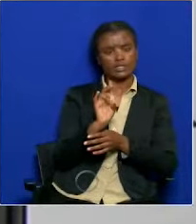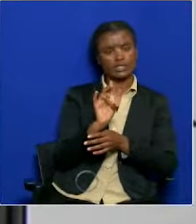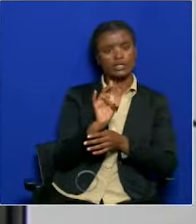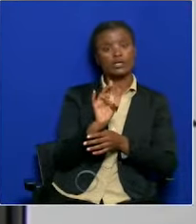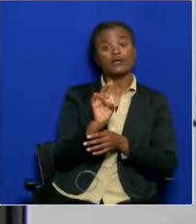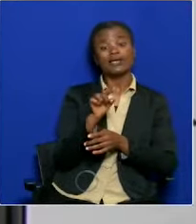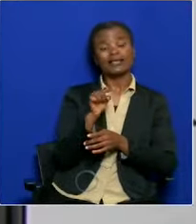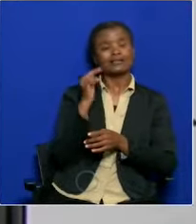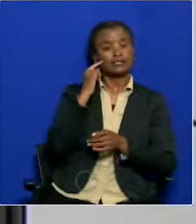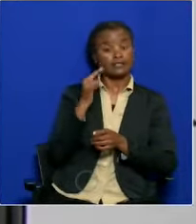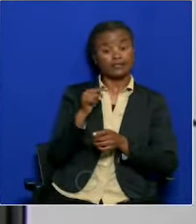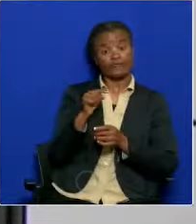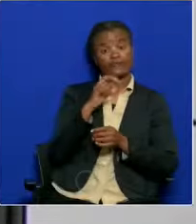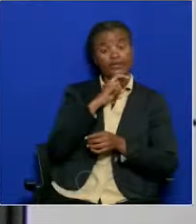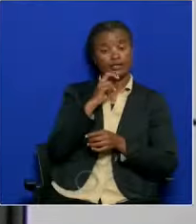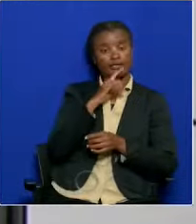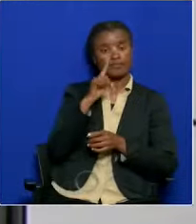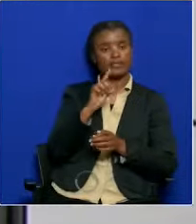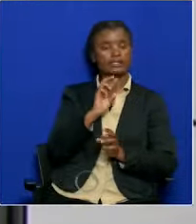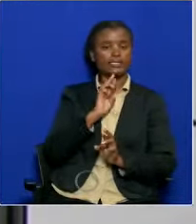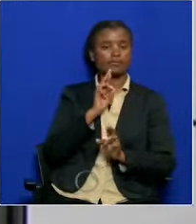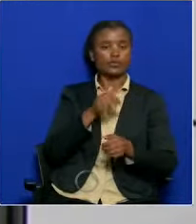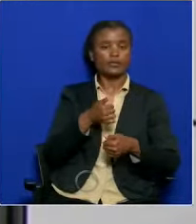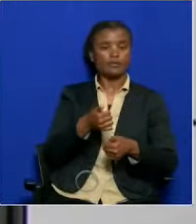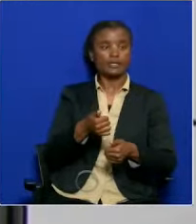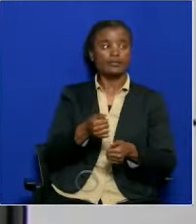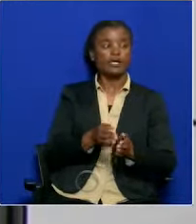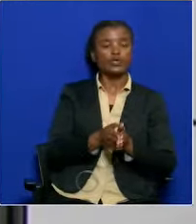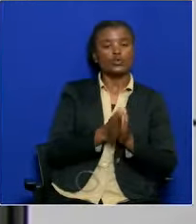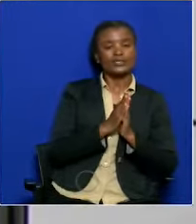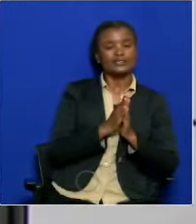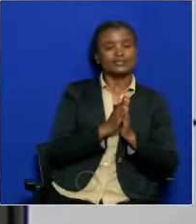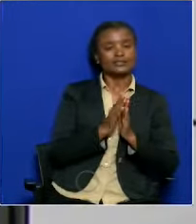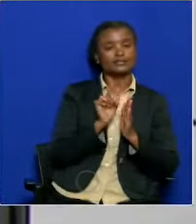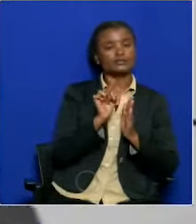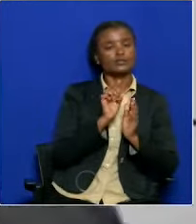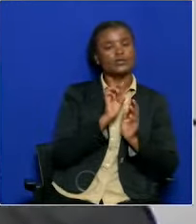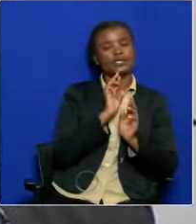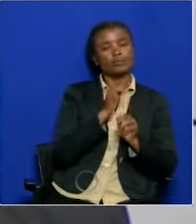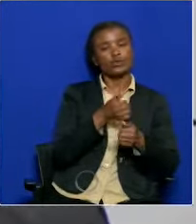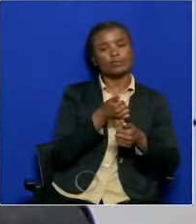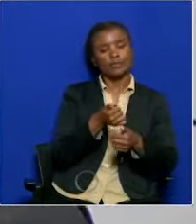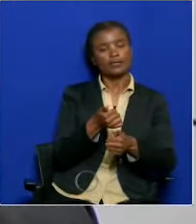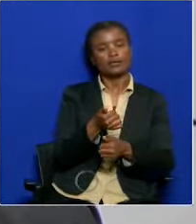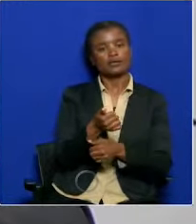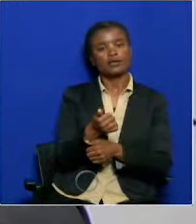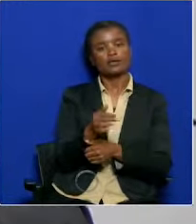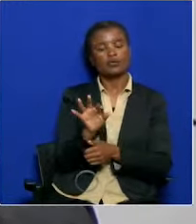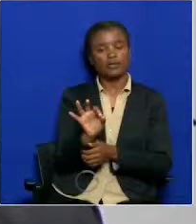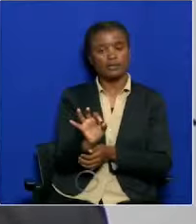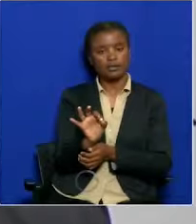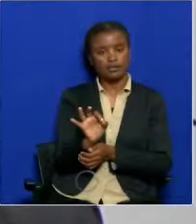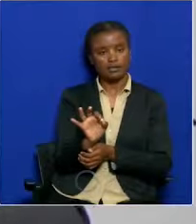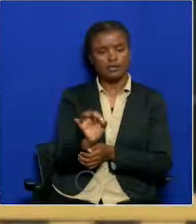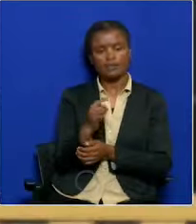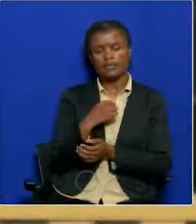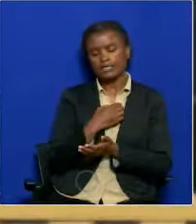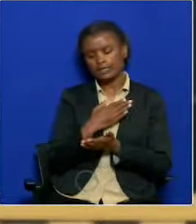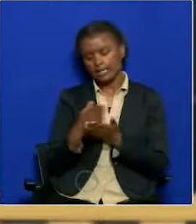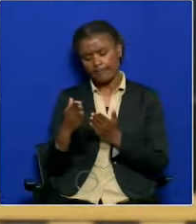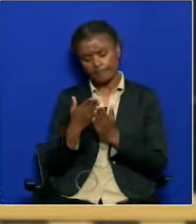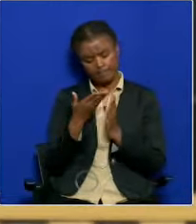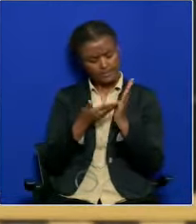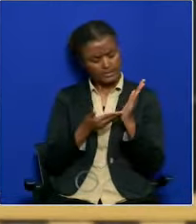And we requested until Monday. And some of them, you can see, we couldn't know if ever there is